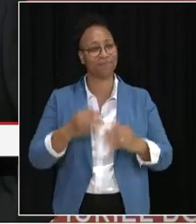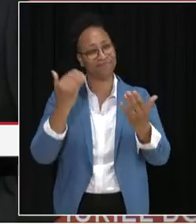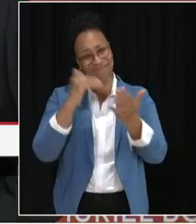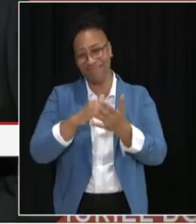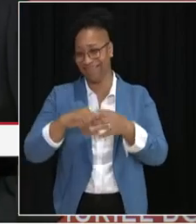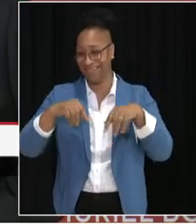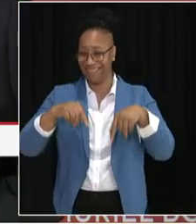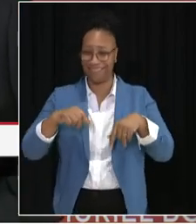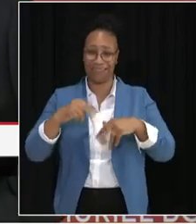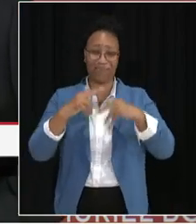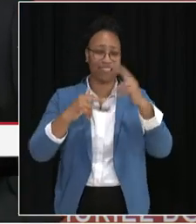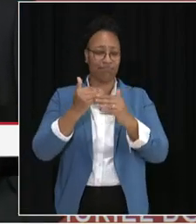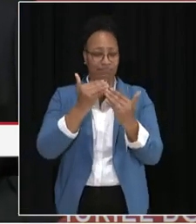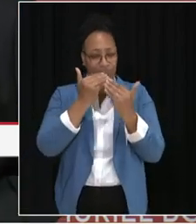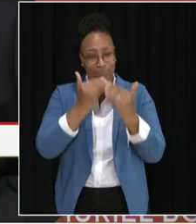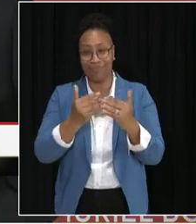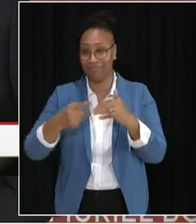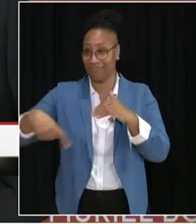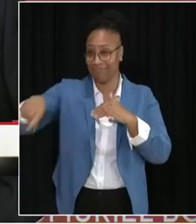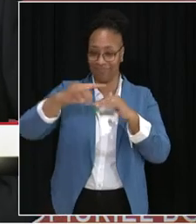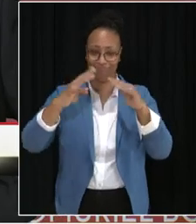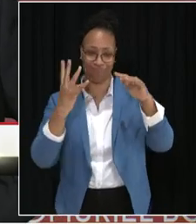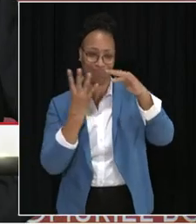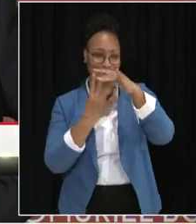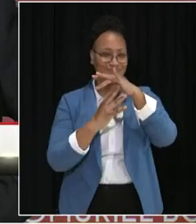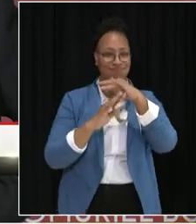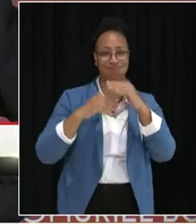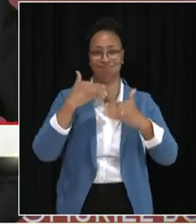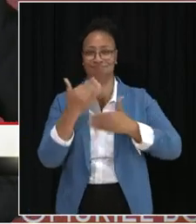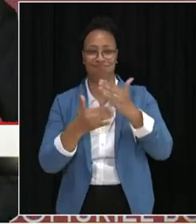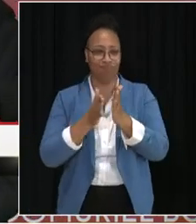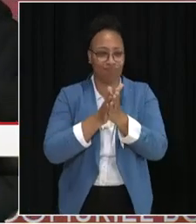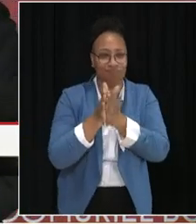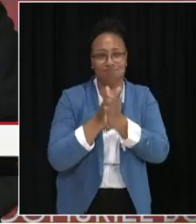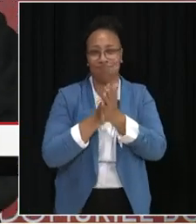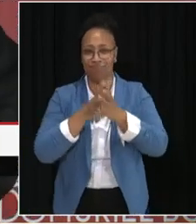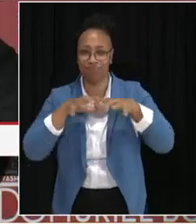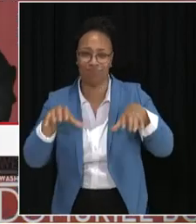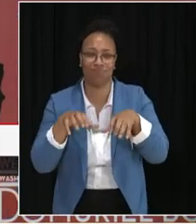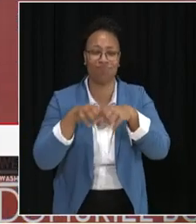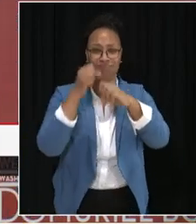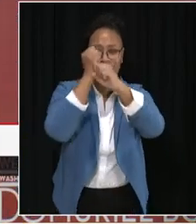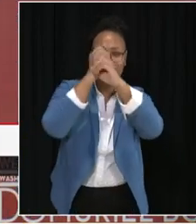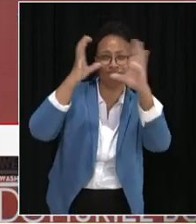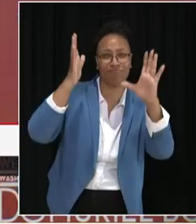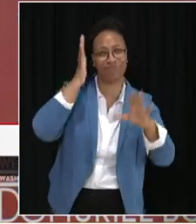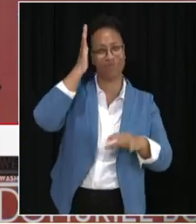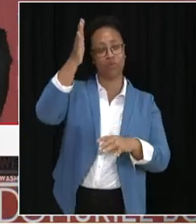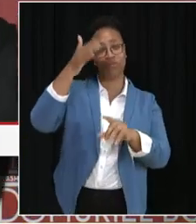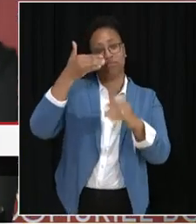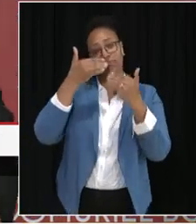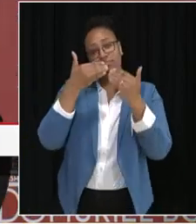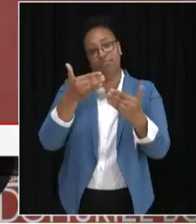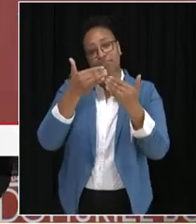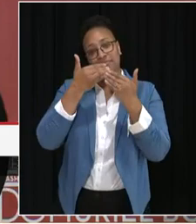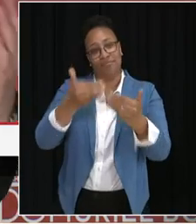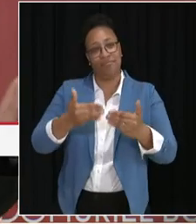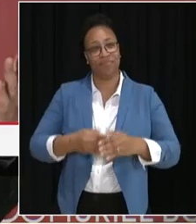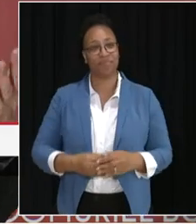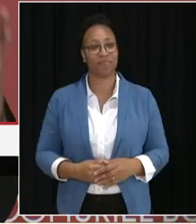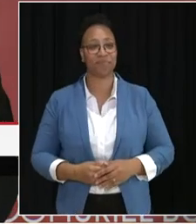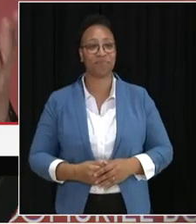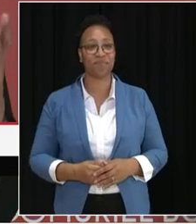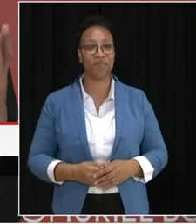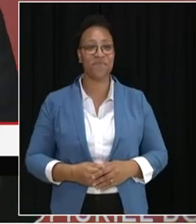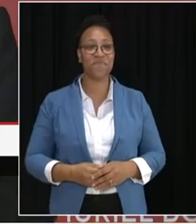their ambition and lift their sights. If you're a musician and you walk into a beautiful